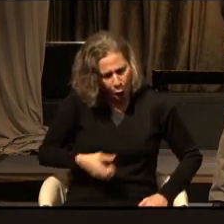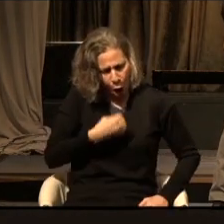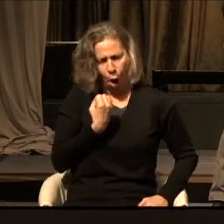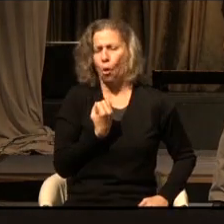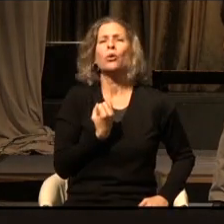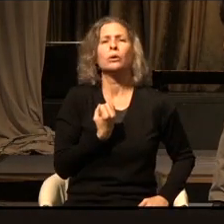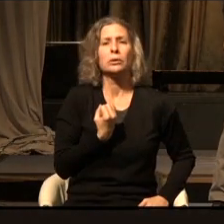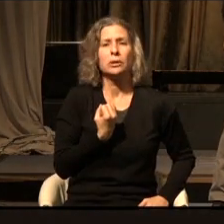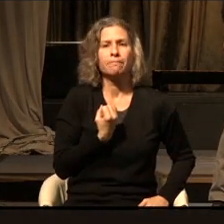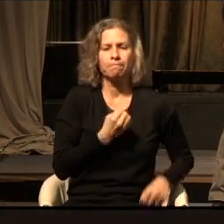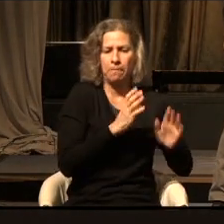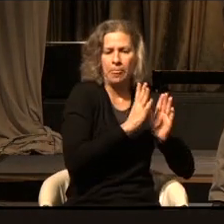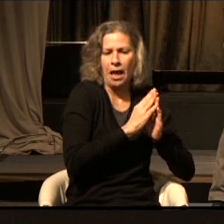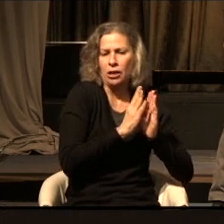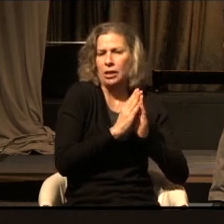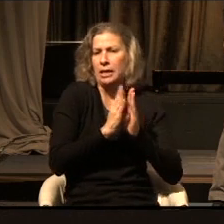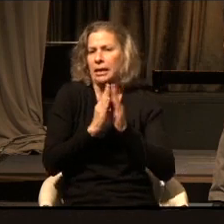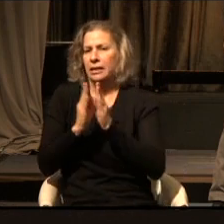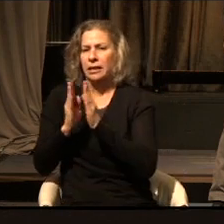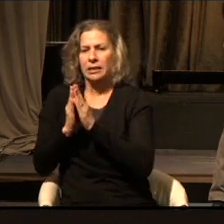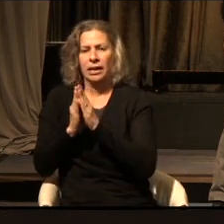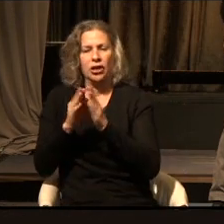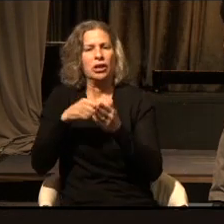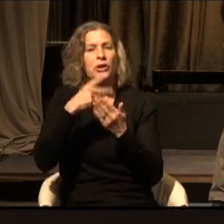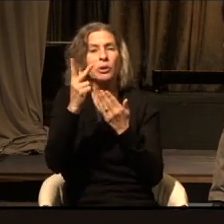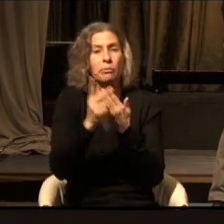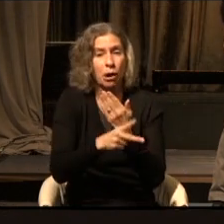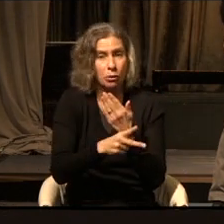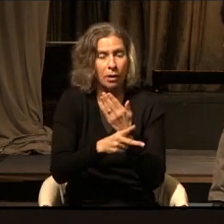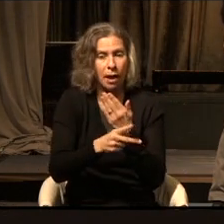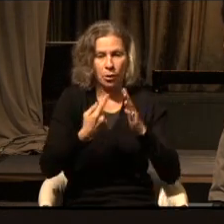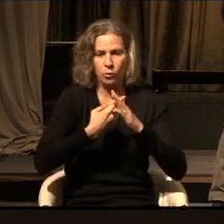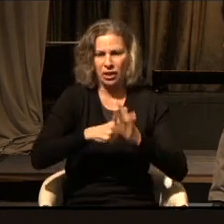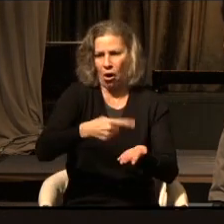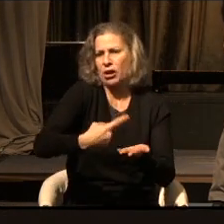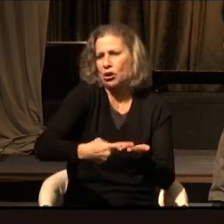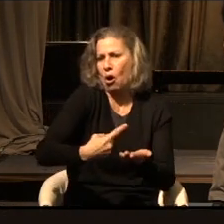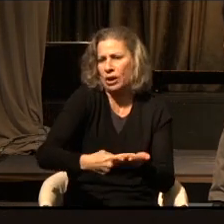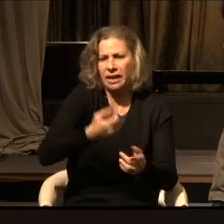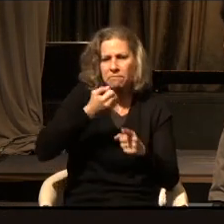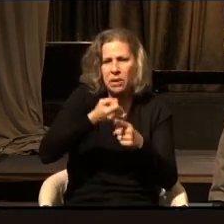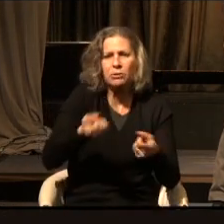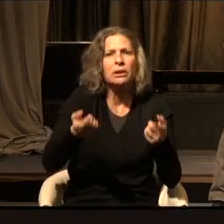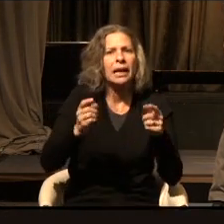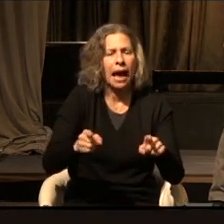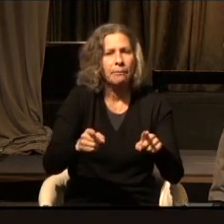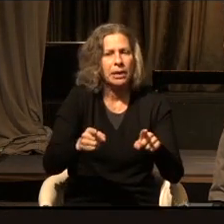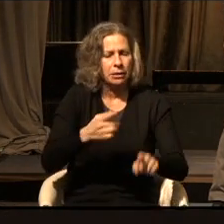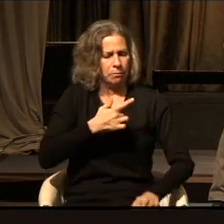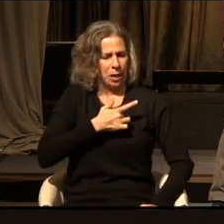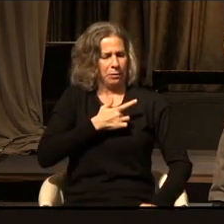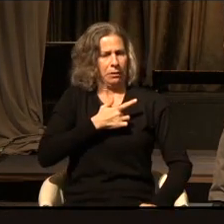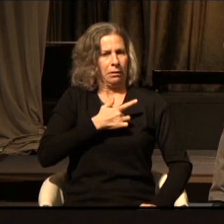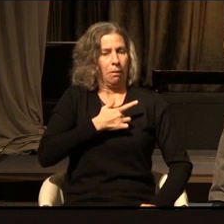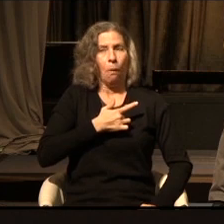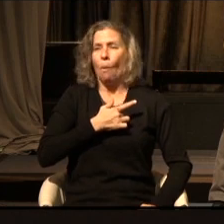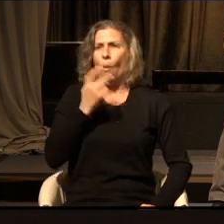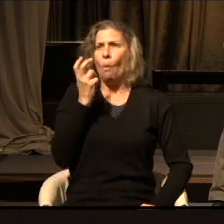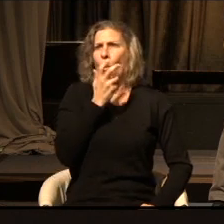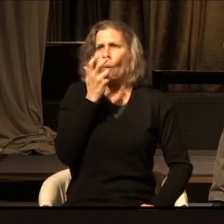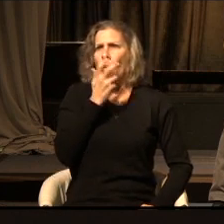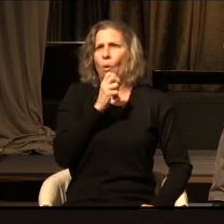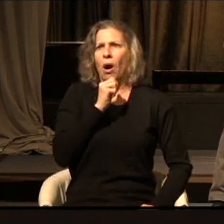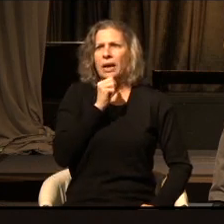have many sessions during the fellowship program where we start talking and suddenly it hits you in a place that you didn't expect.